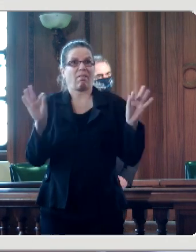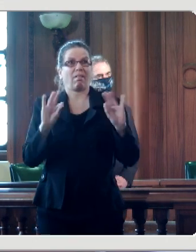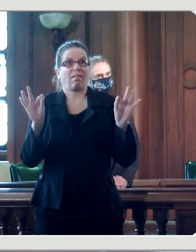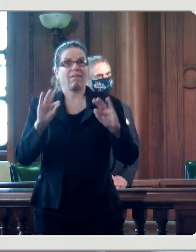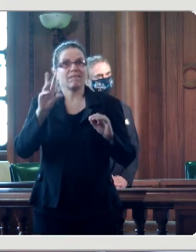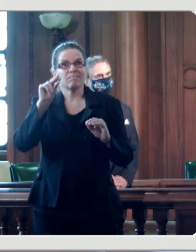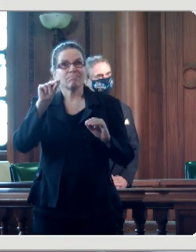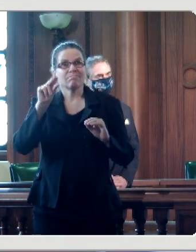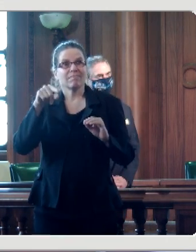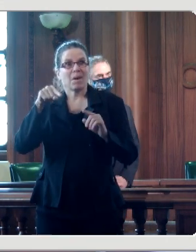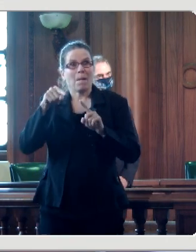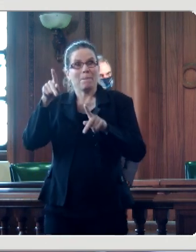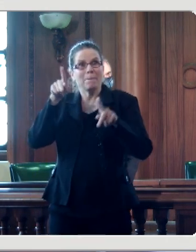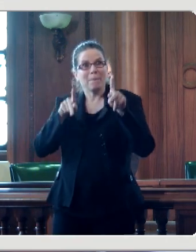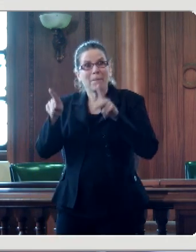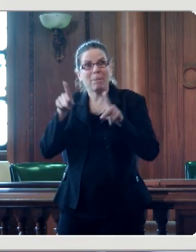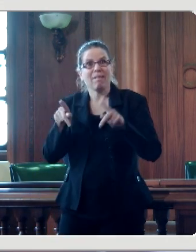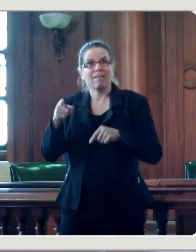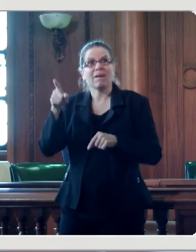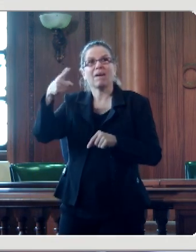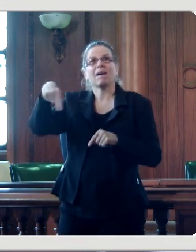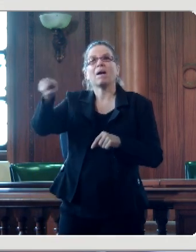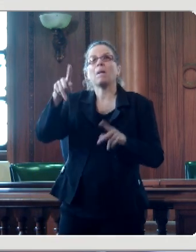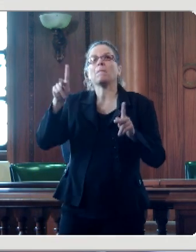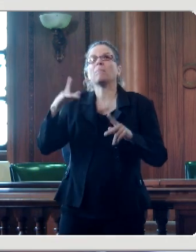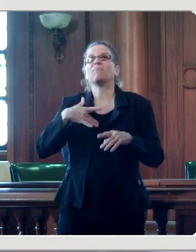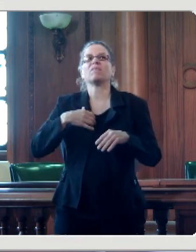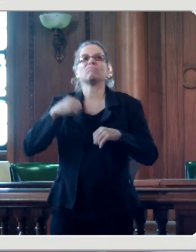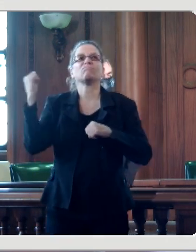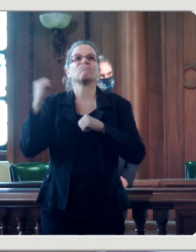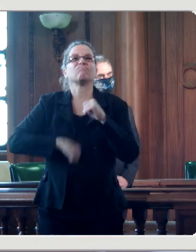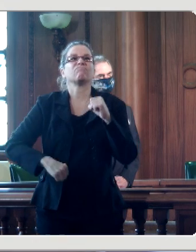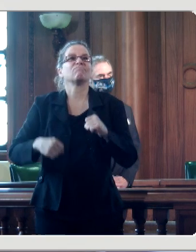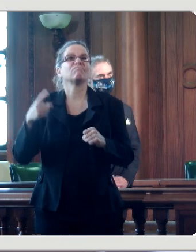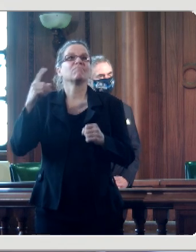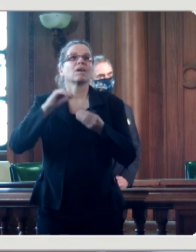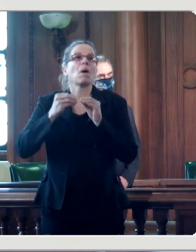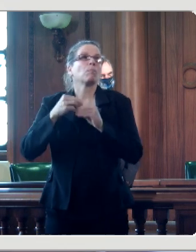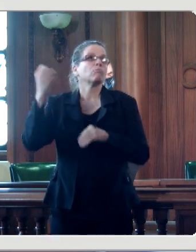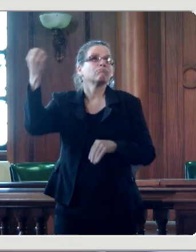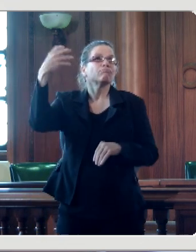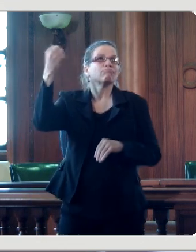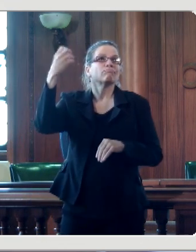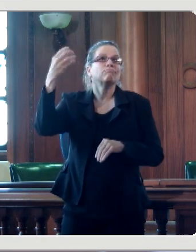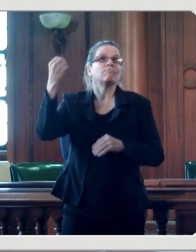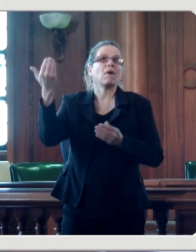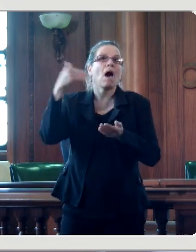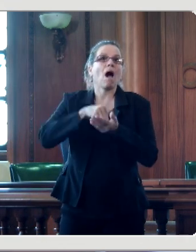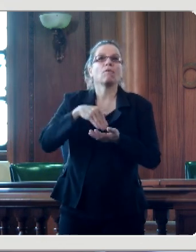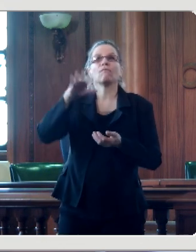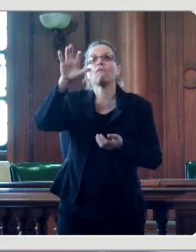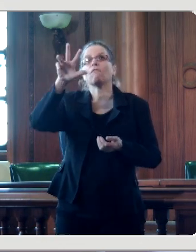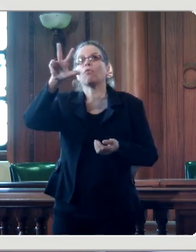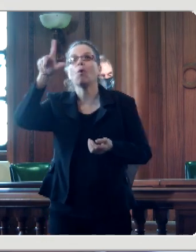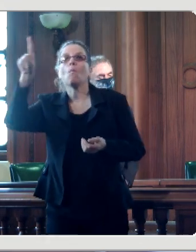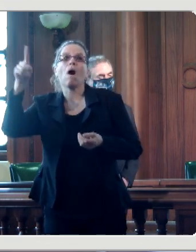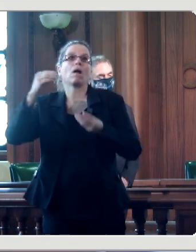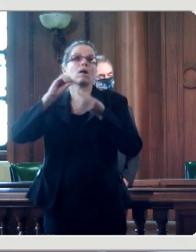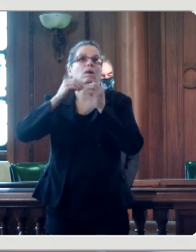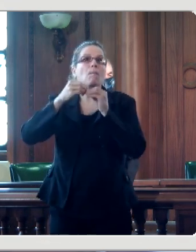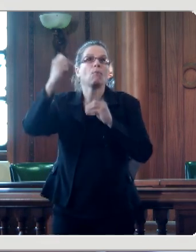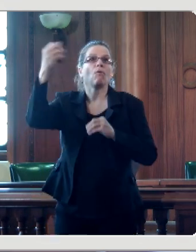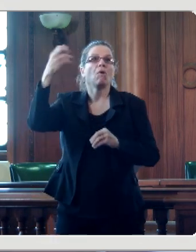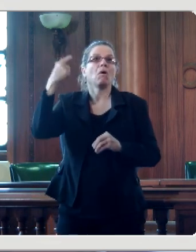get numb. We get numb because we hear a number like 531 deaths, and we hear that